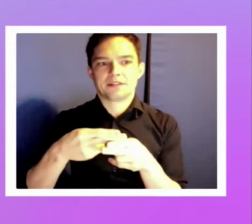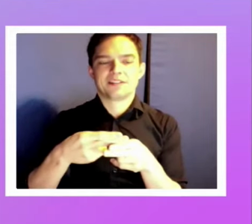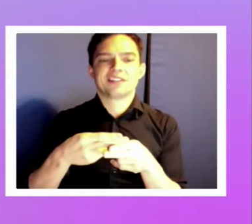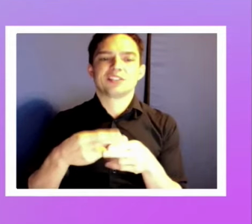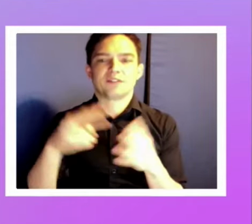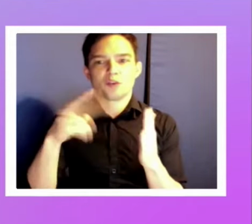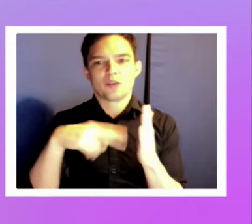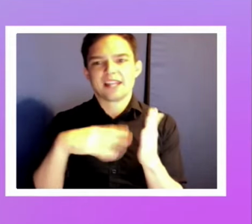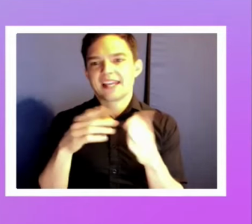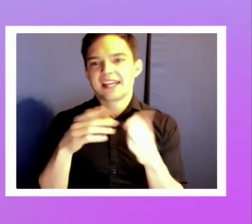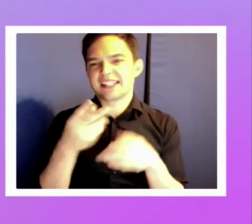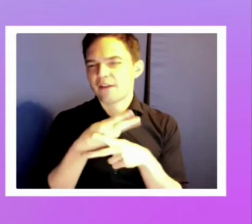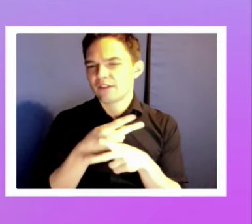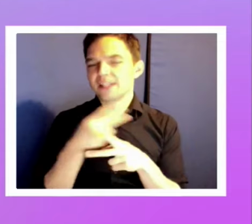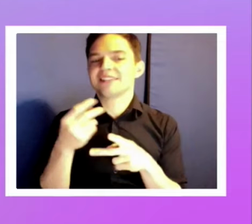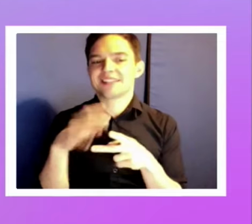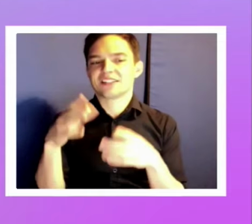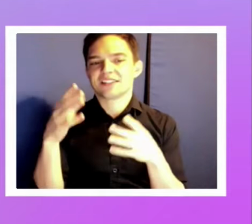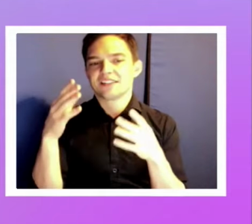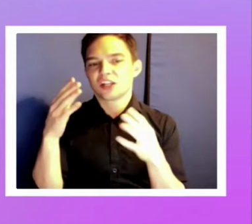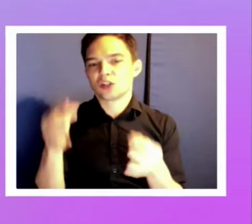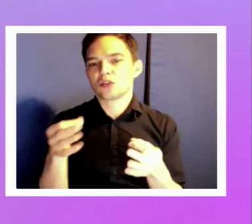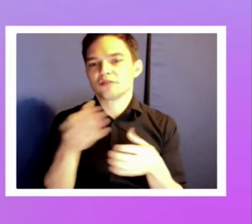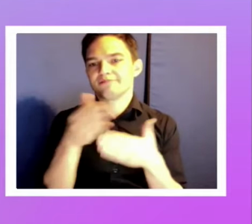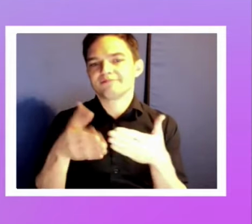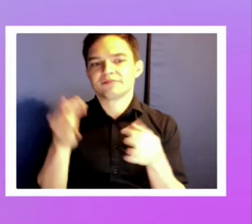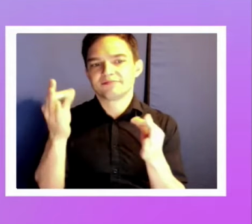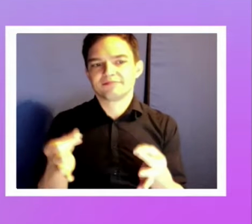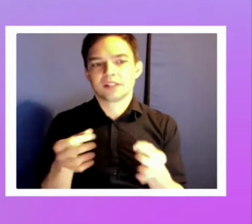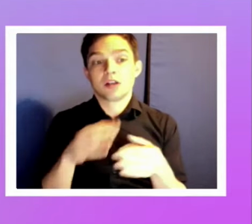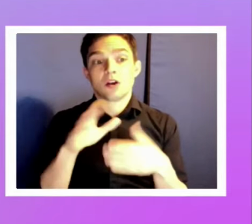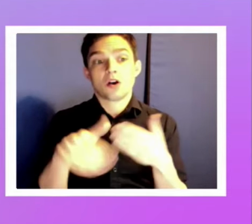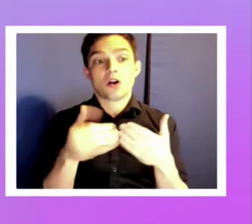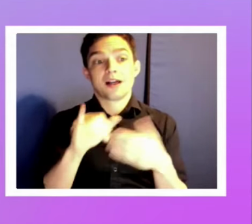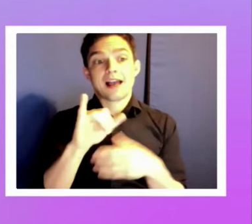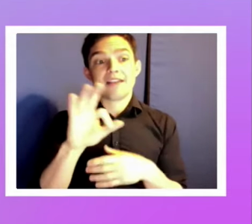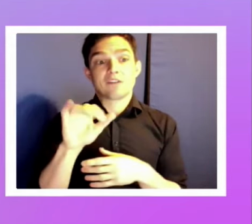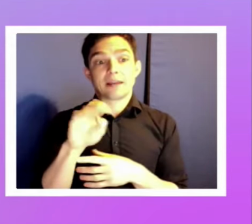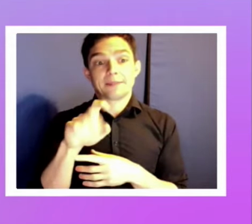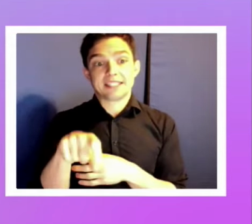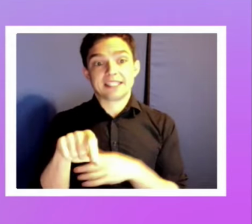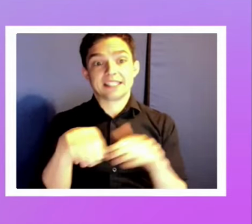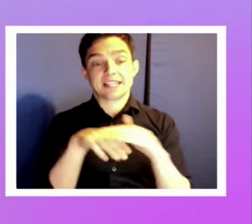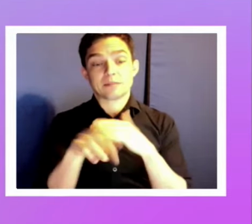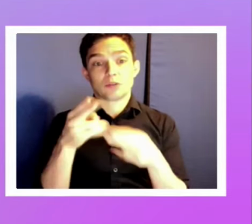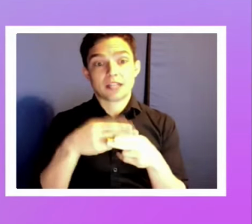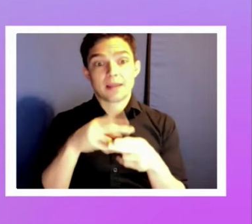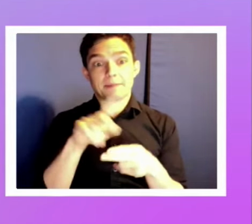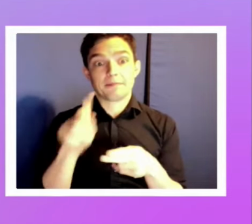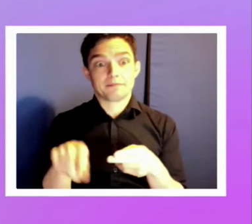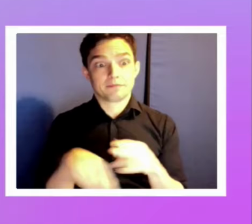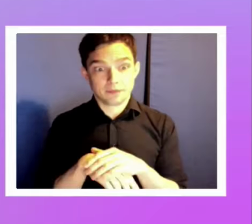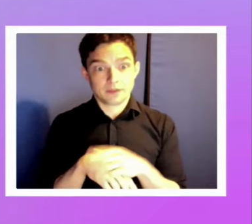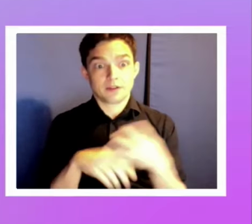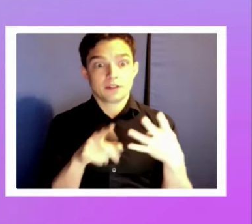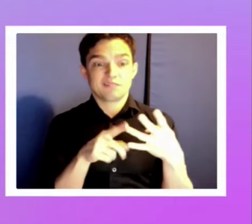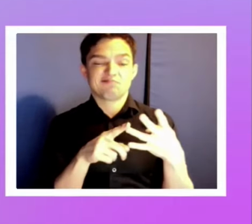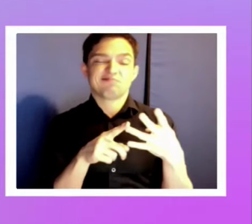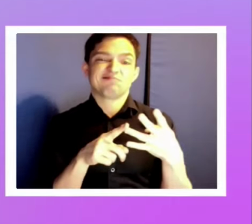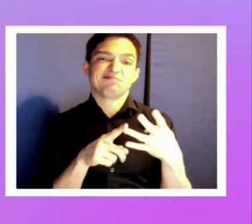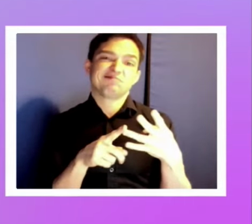come to. Do all iframes need an accessible name? The conclusion there was it depends a